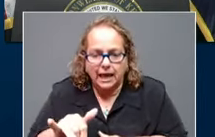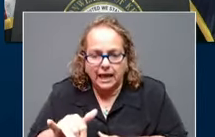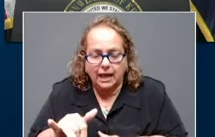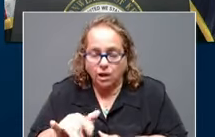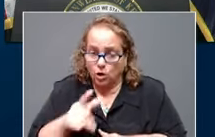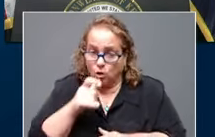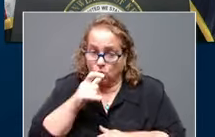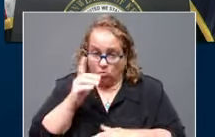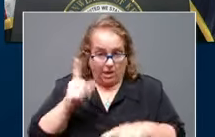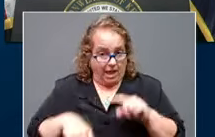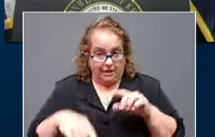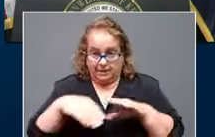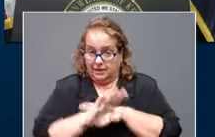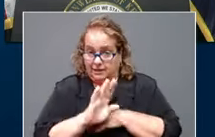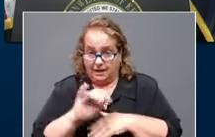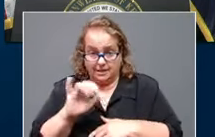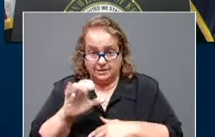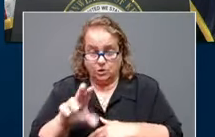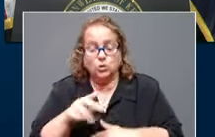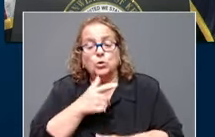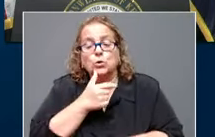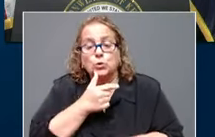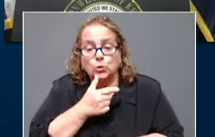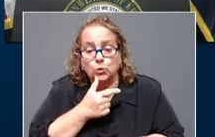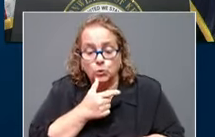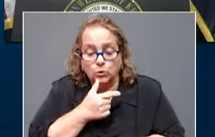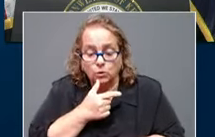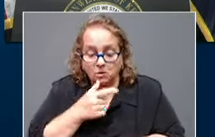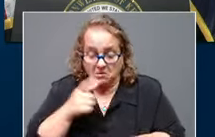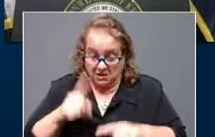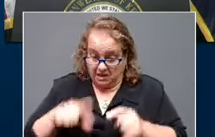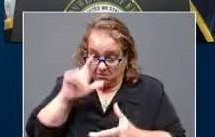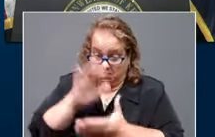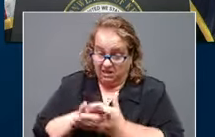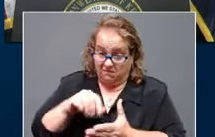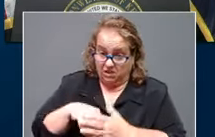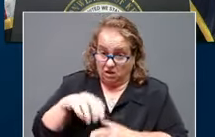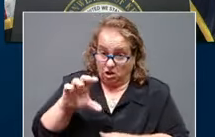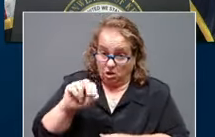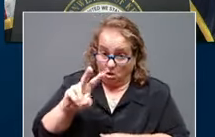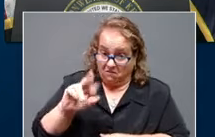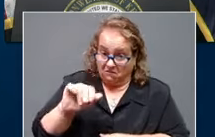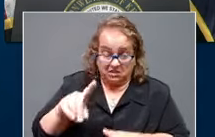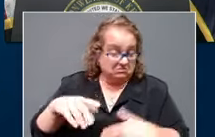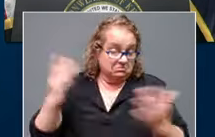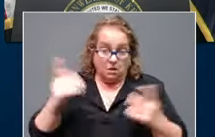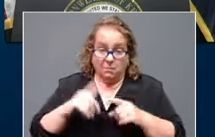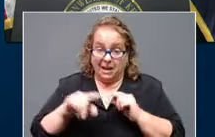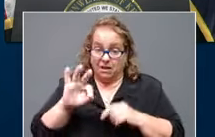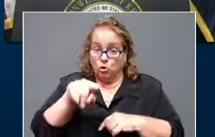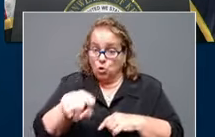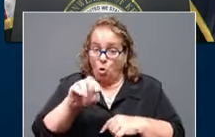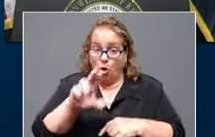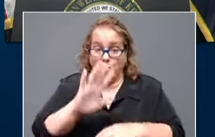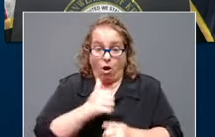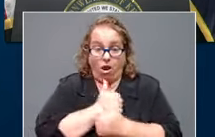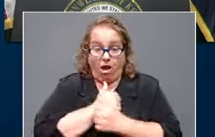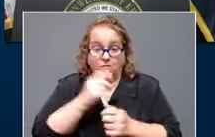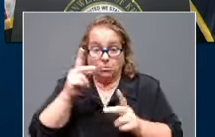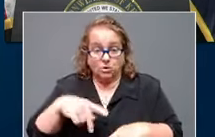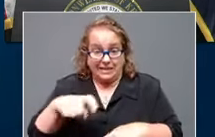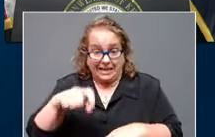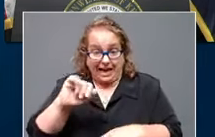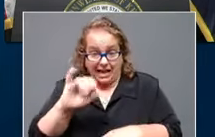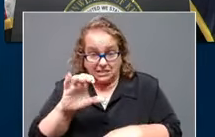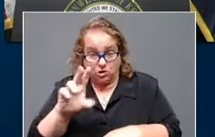deeply about. And we are seeing the surge that we have seen in those places happening here